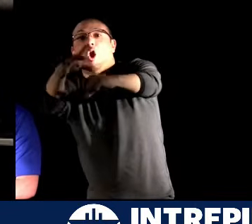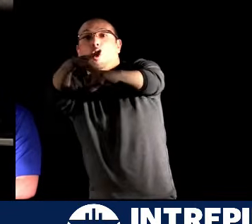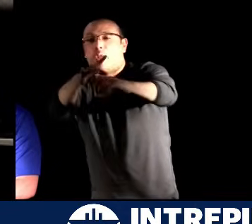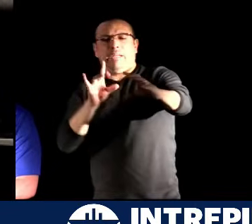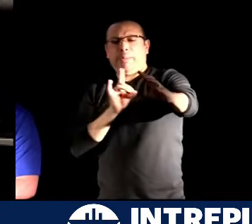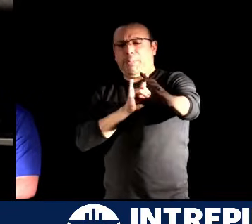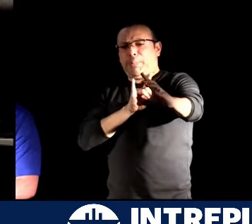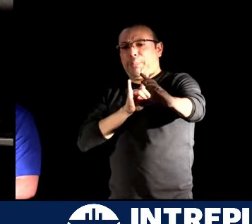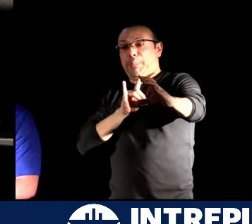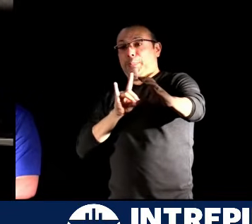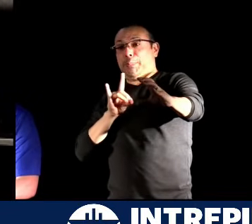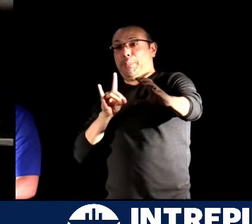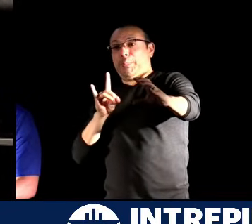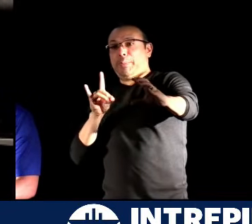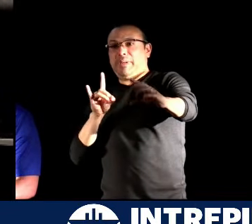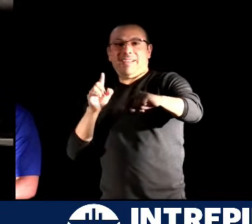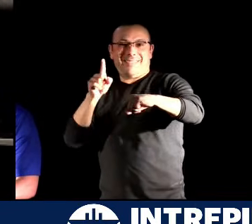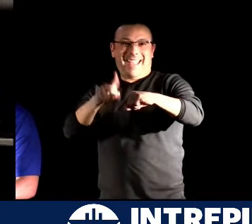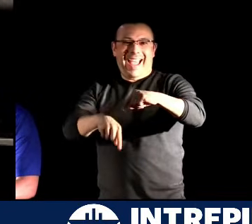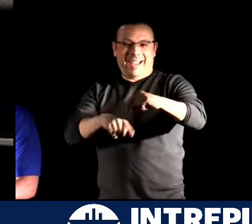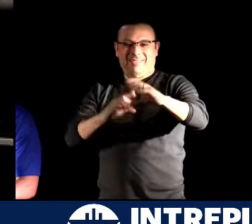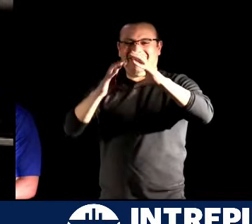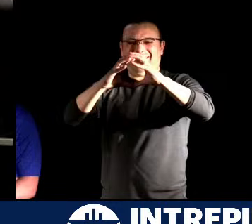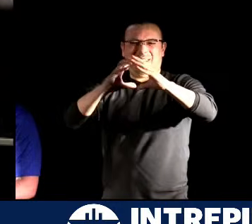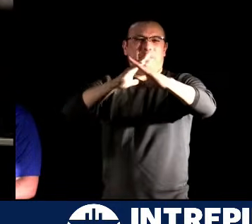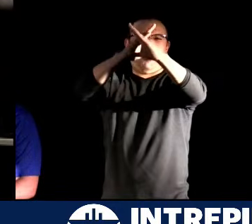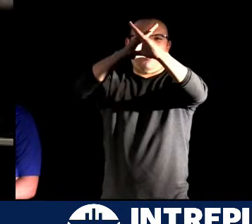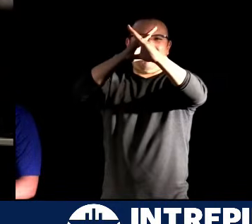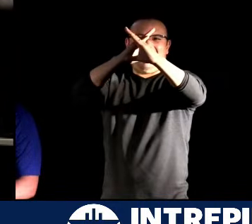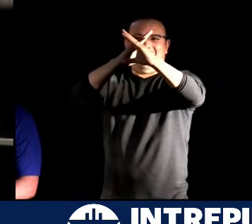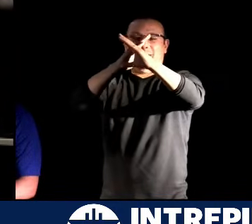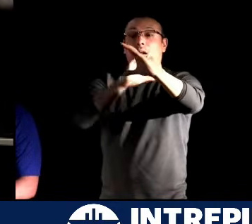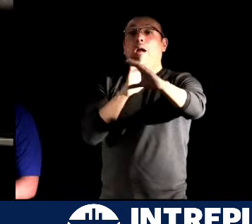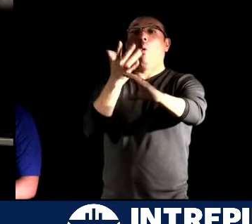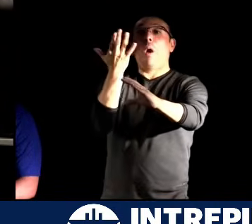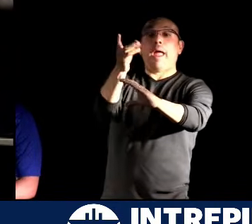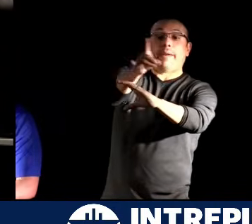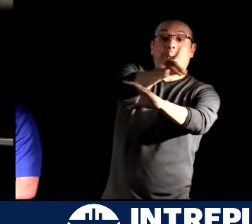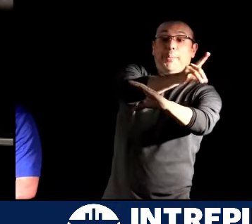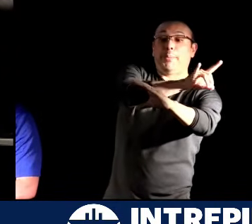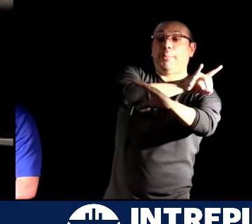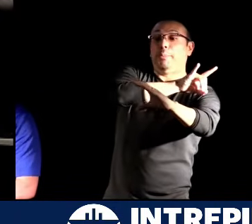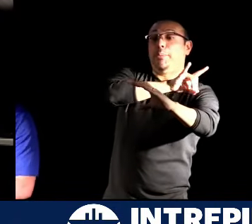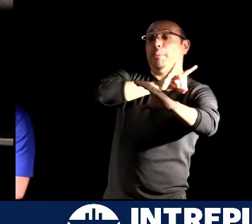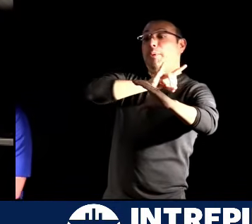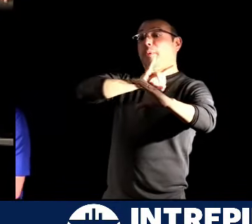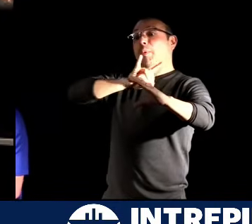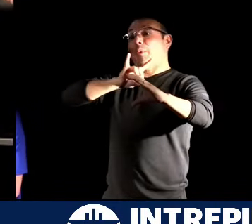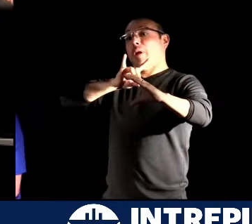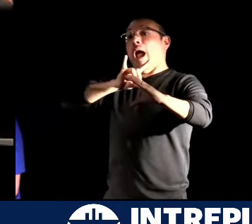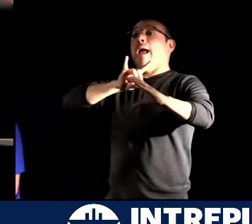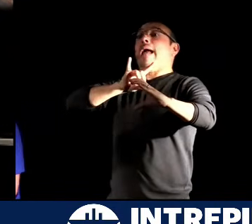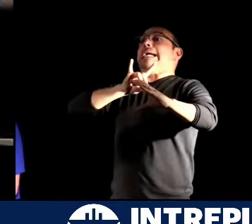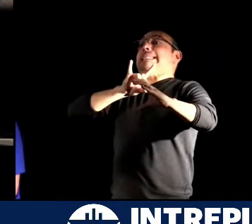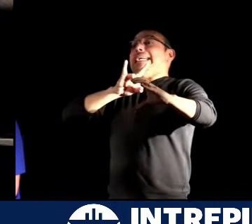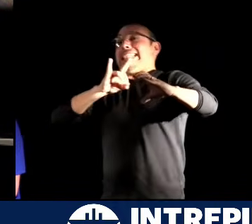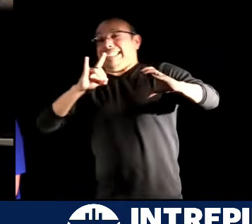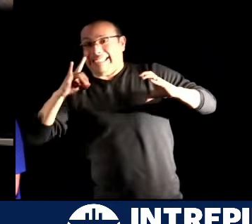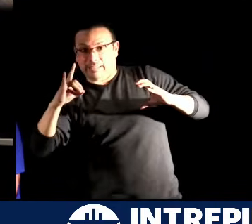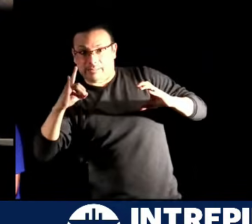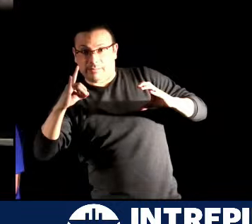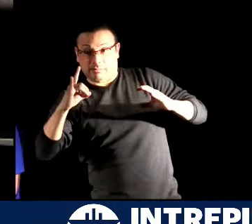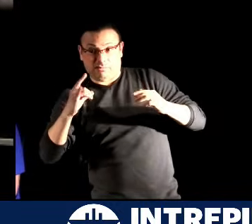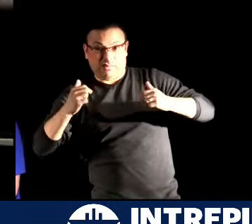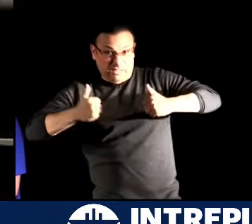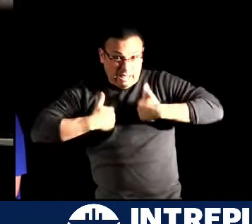saying earlier, we cannot talk to the spacecraft anyway. We have to wait for it until it emerges on the other side to see how it